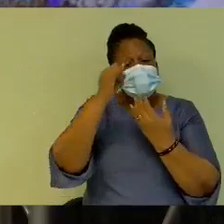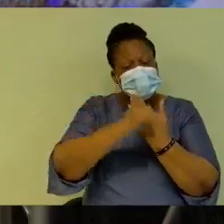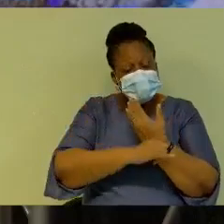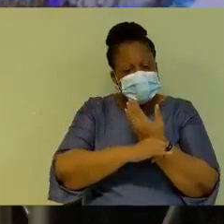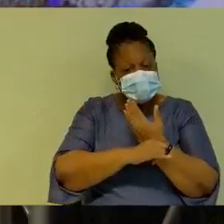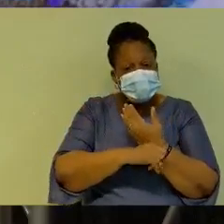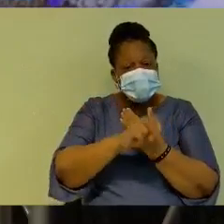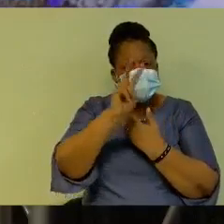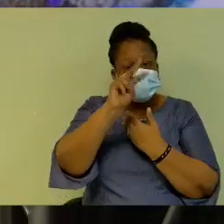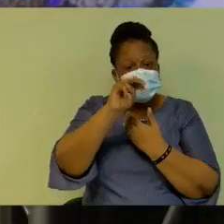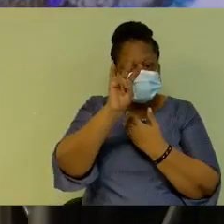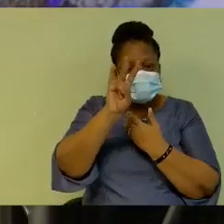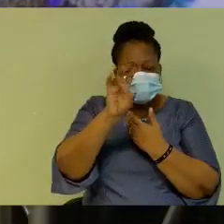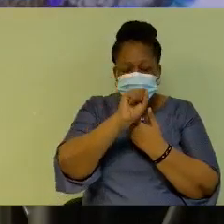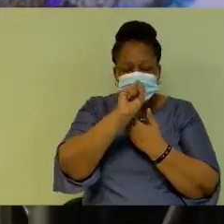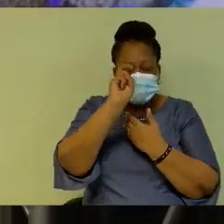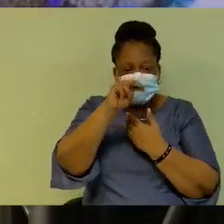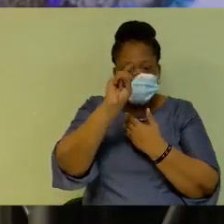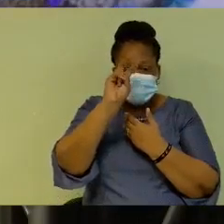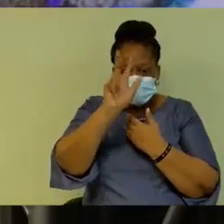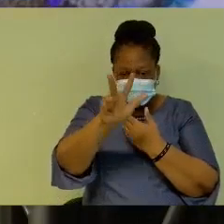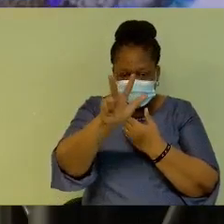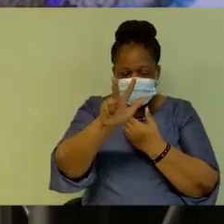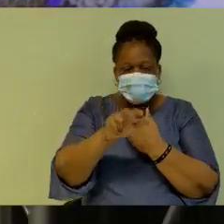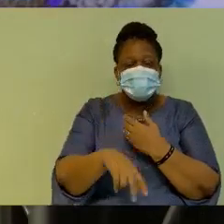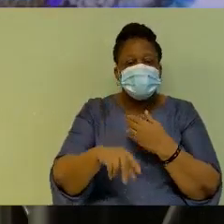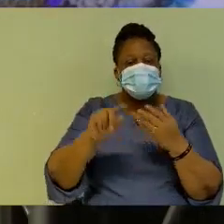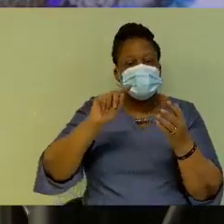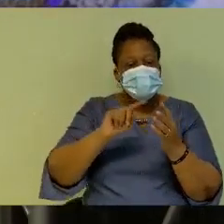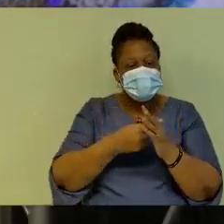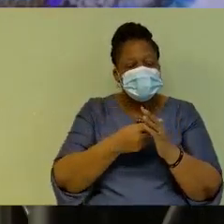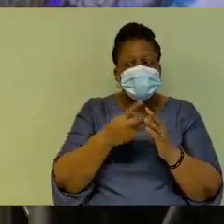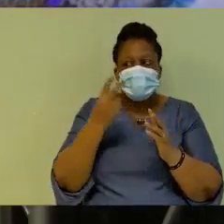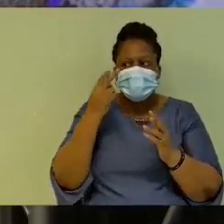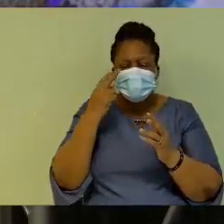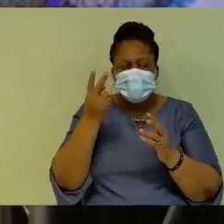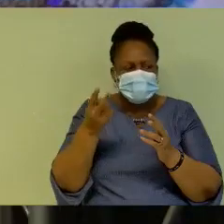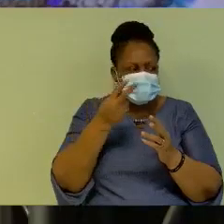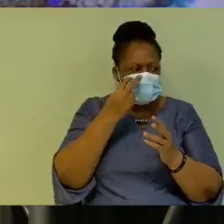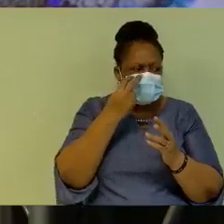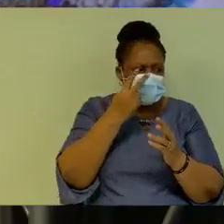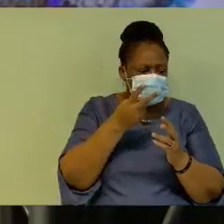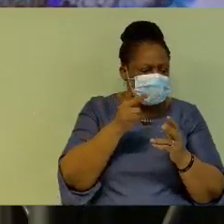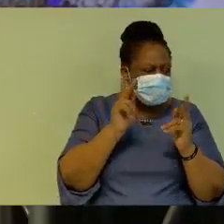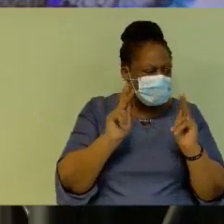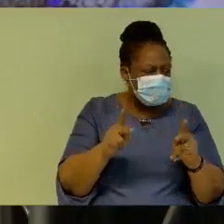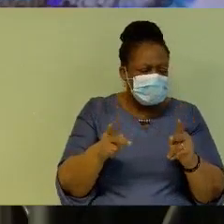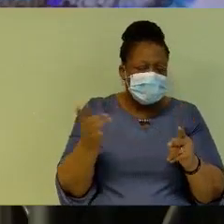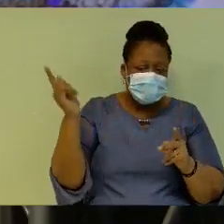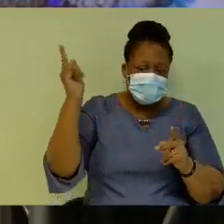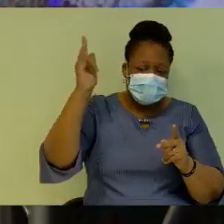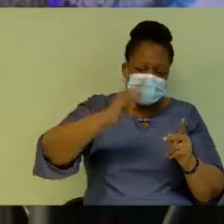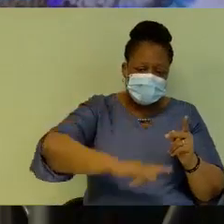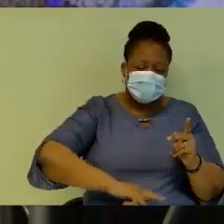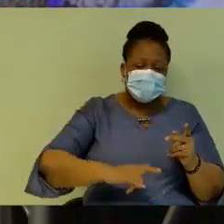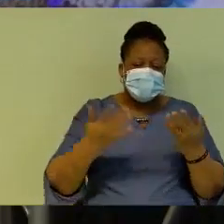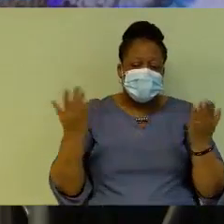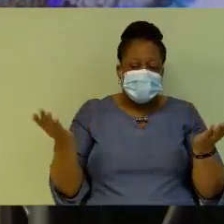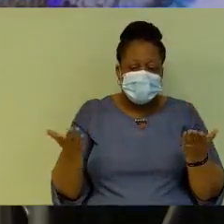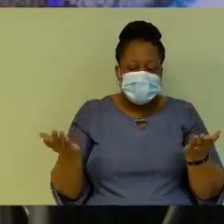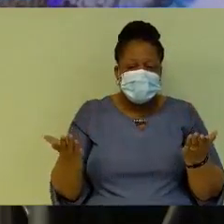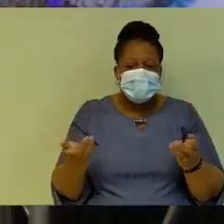January 23rd, we started strengthening surveillance at our ports of entry, particularly the R.L.